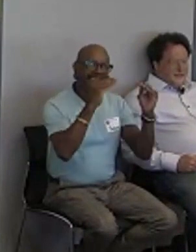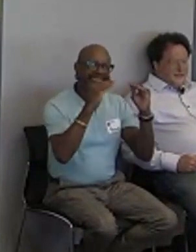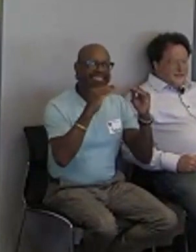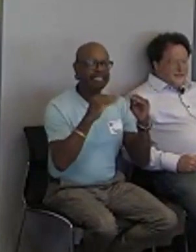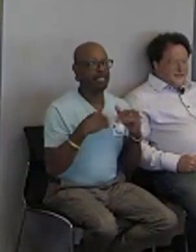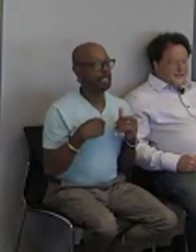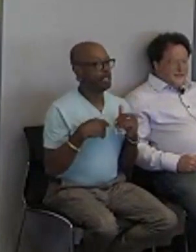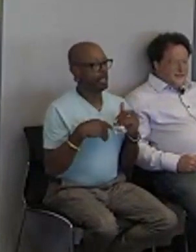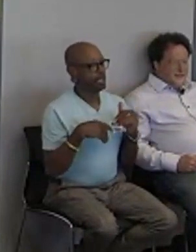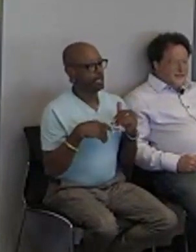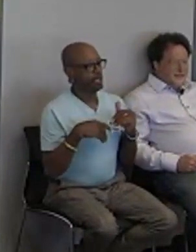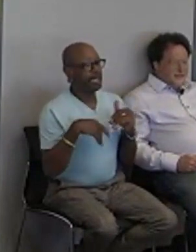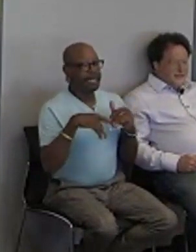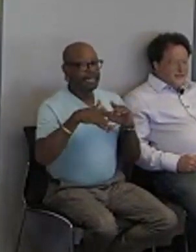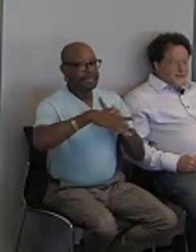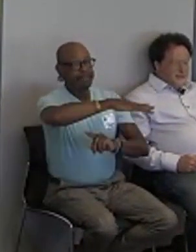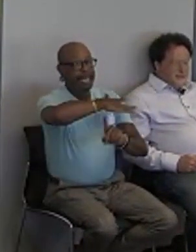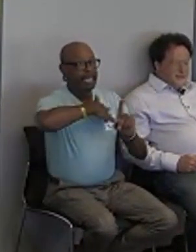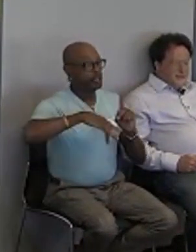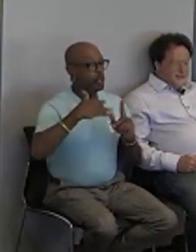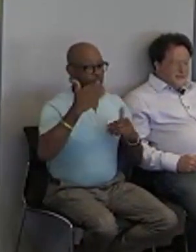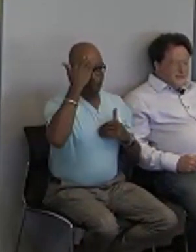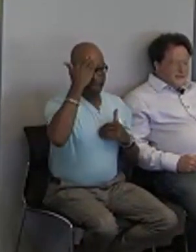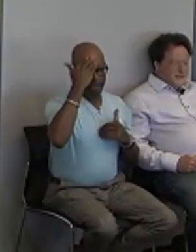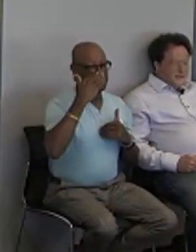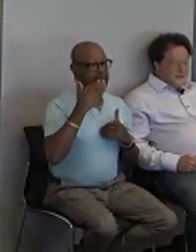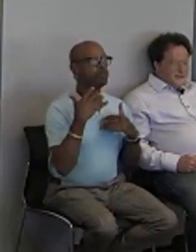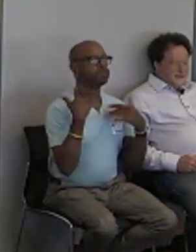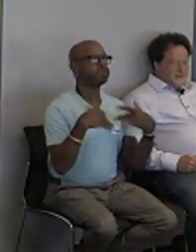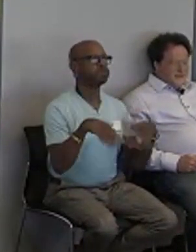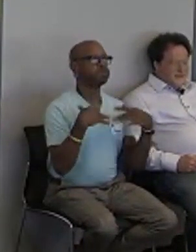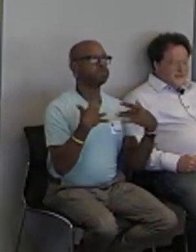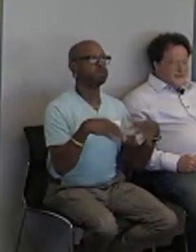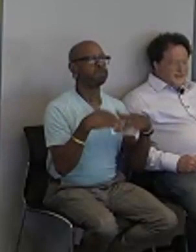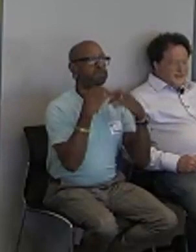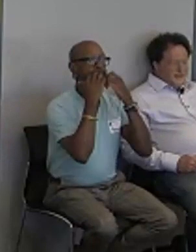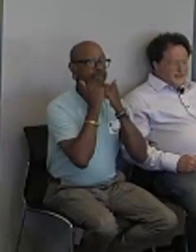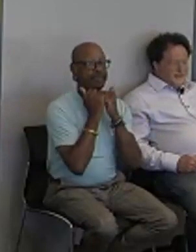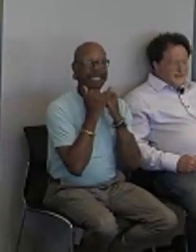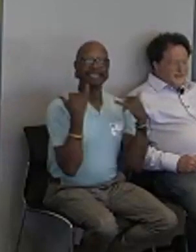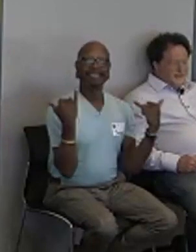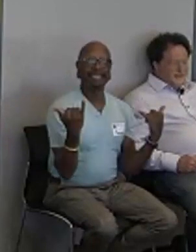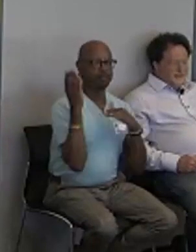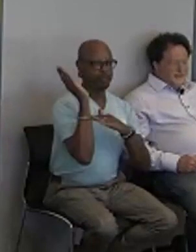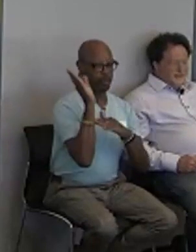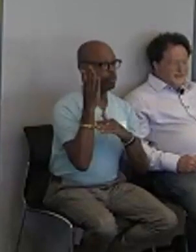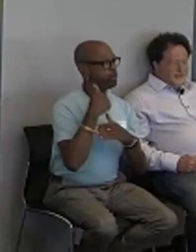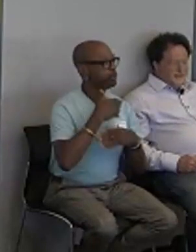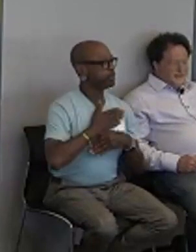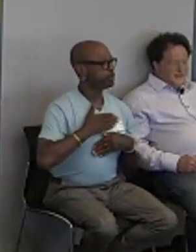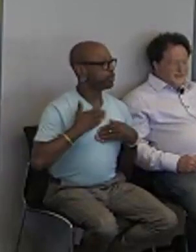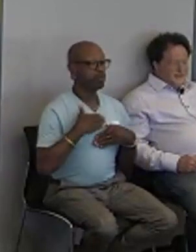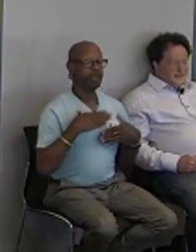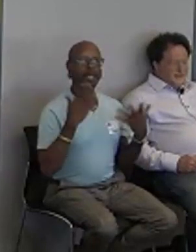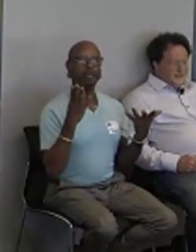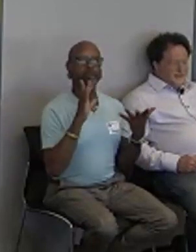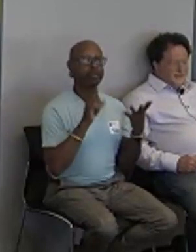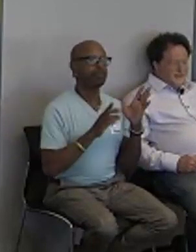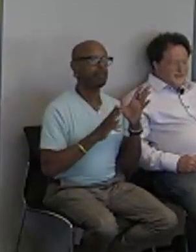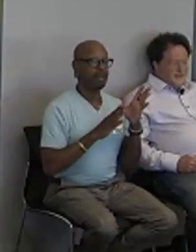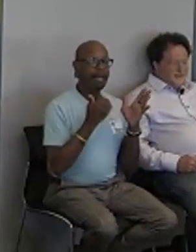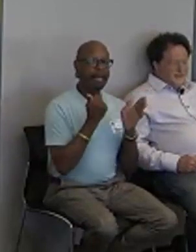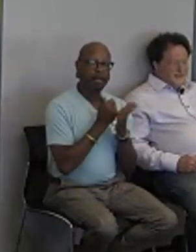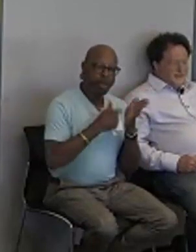and spatial awareness is invaluable. I'm confident that today's presentations will be both enjoyable and enlightening, maybe